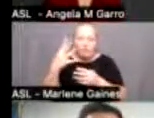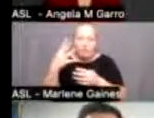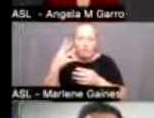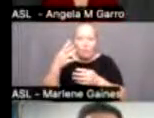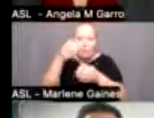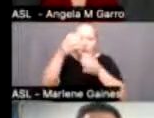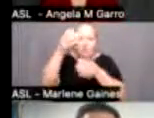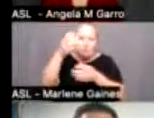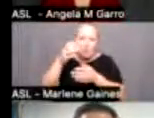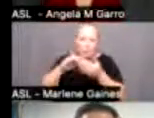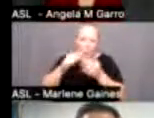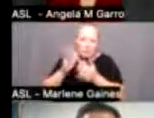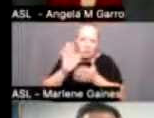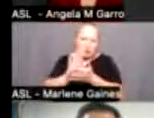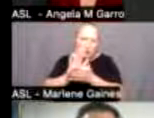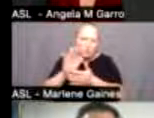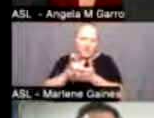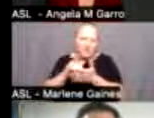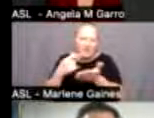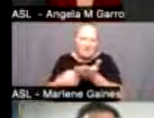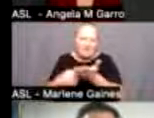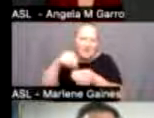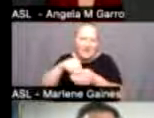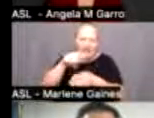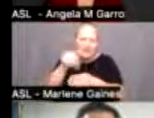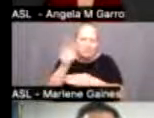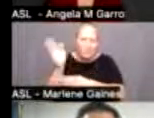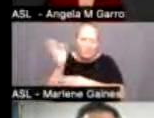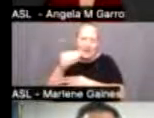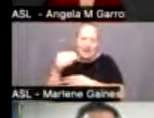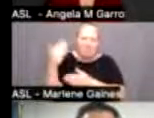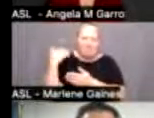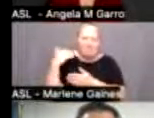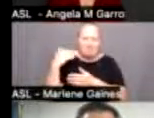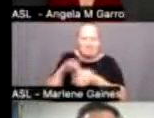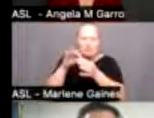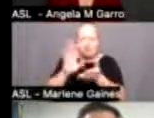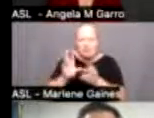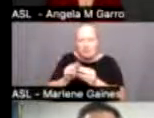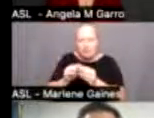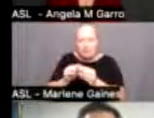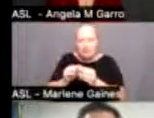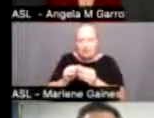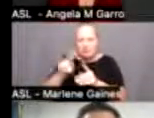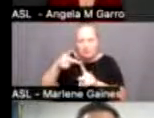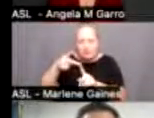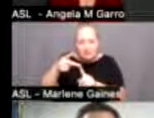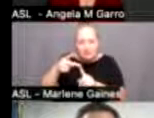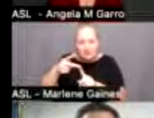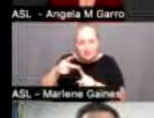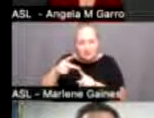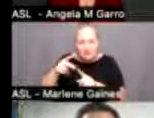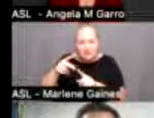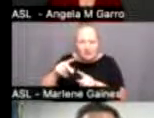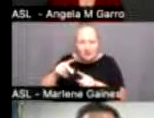schools, which is included in this presentation and was discussed at our special meeting. 2, enacting school